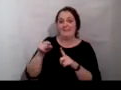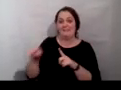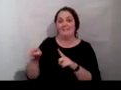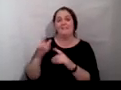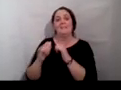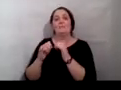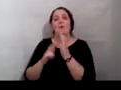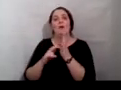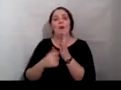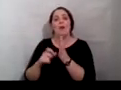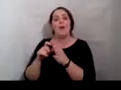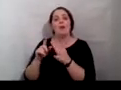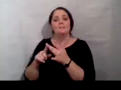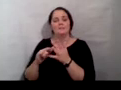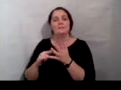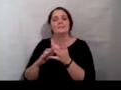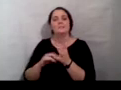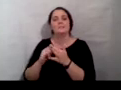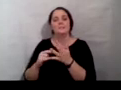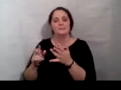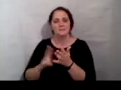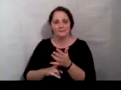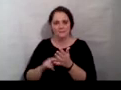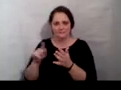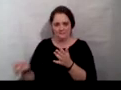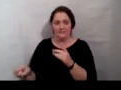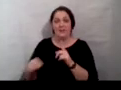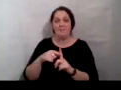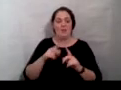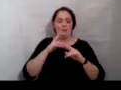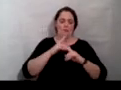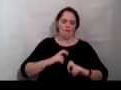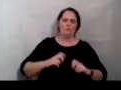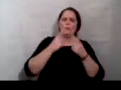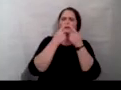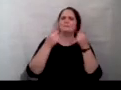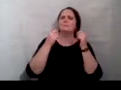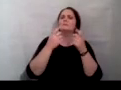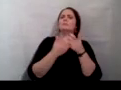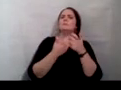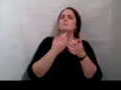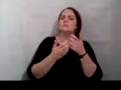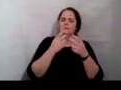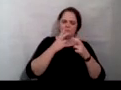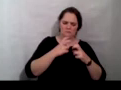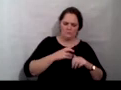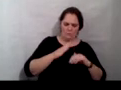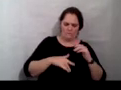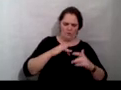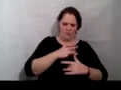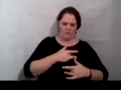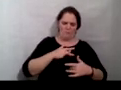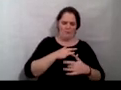was saying, and the way that the academic literature was talking about